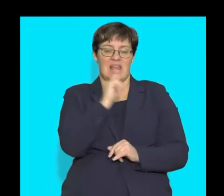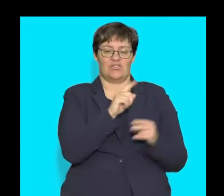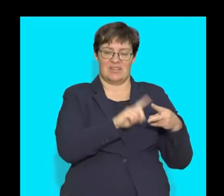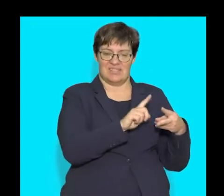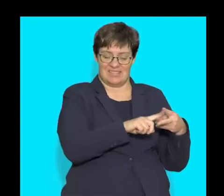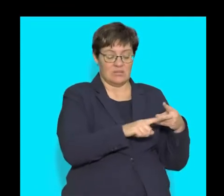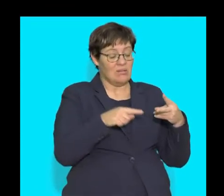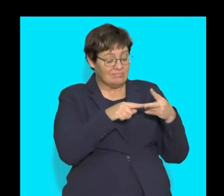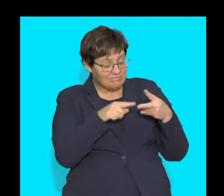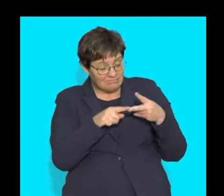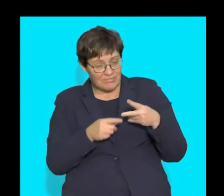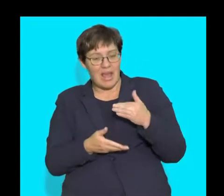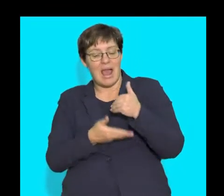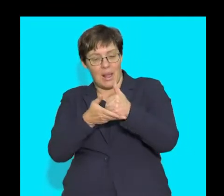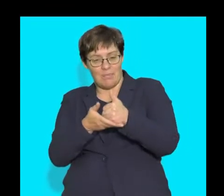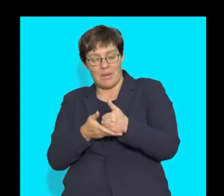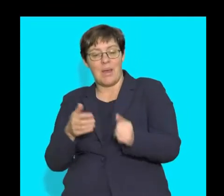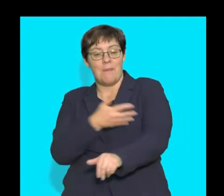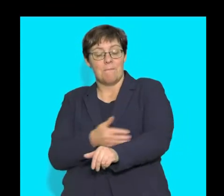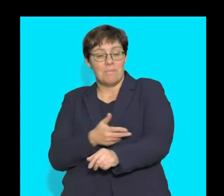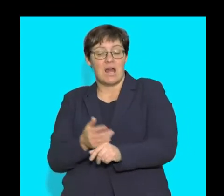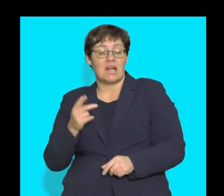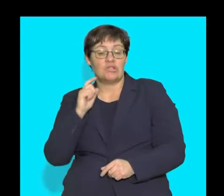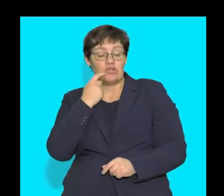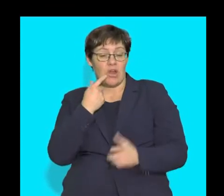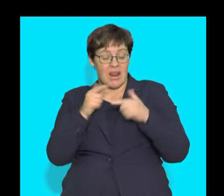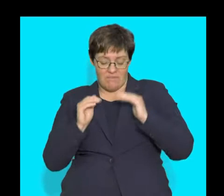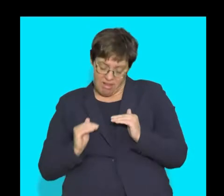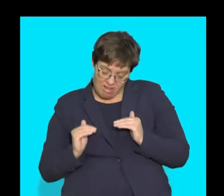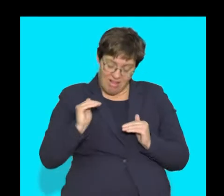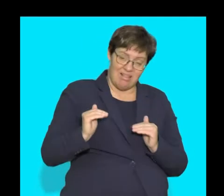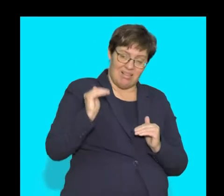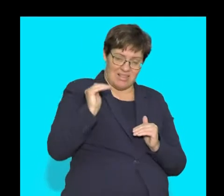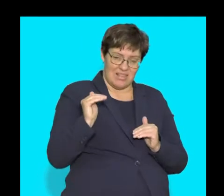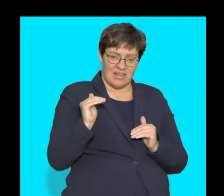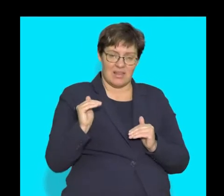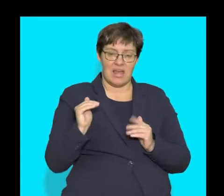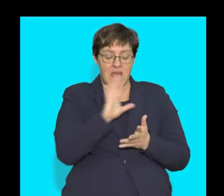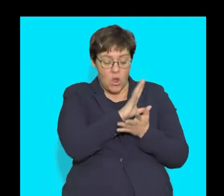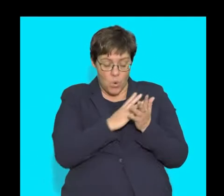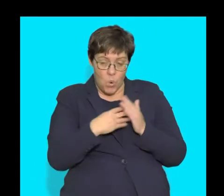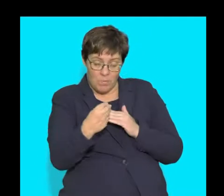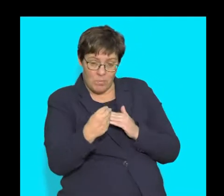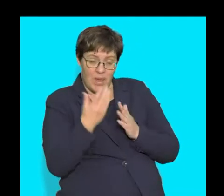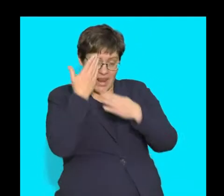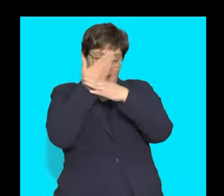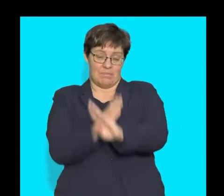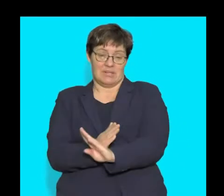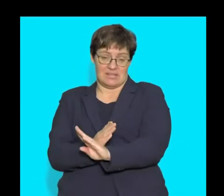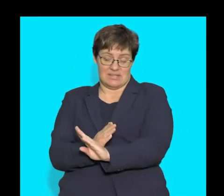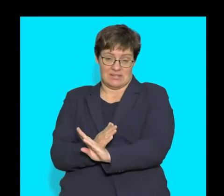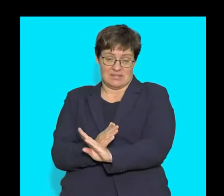insulin does. So glucagon helps to increase the blood sugar levels, limiting the synthesis and